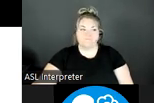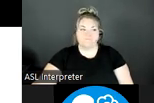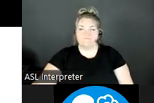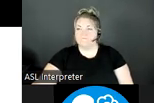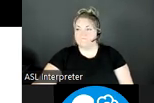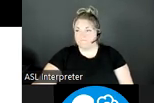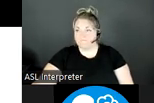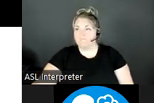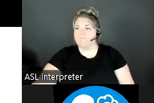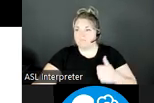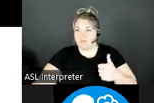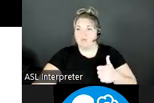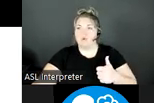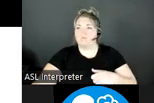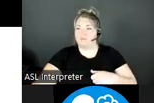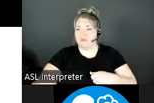I'm good with that.